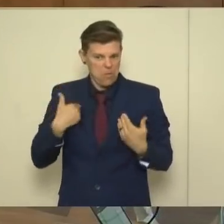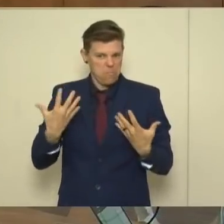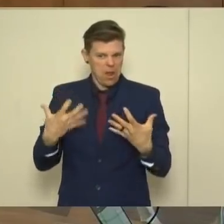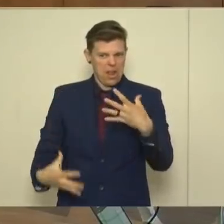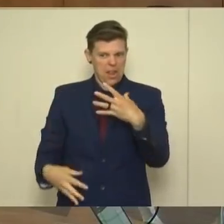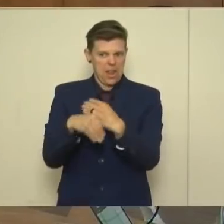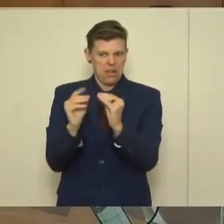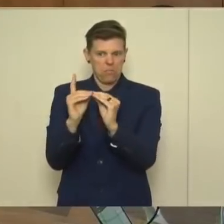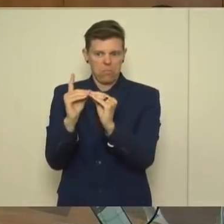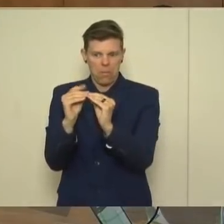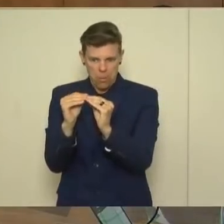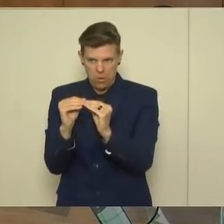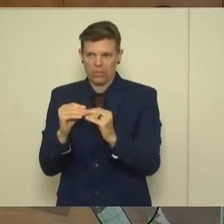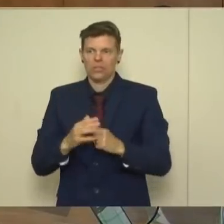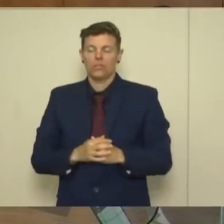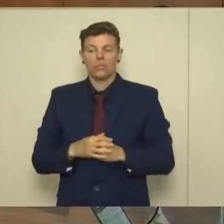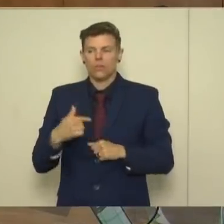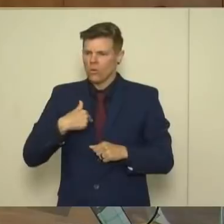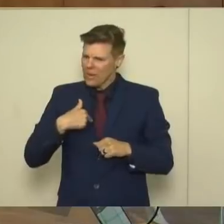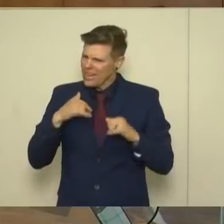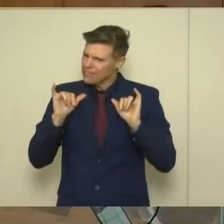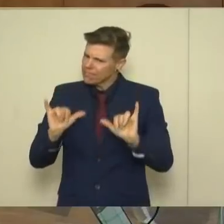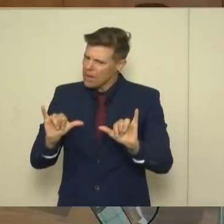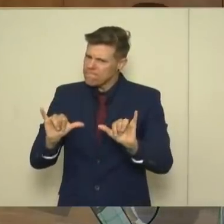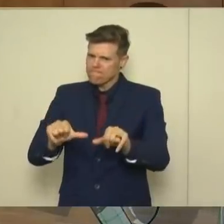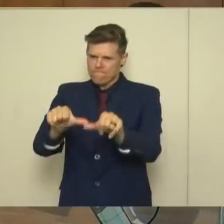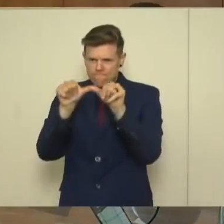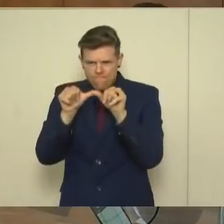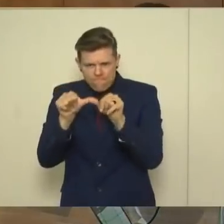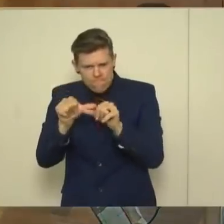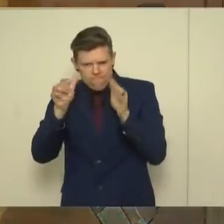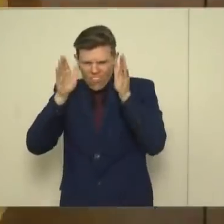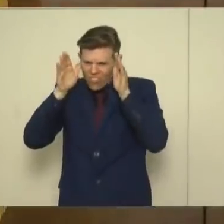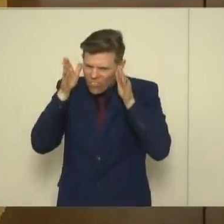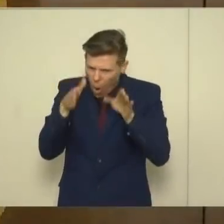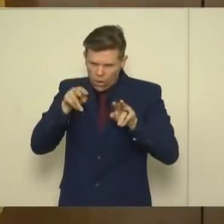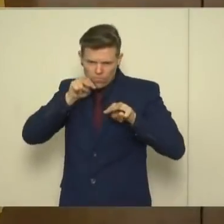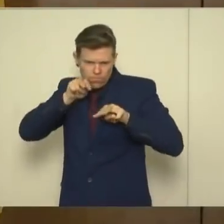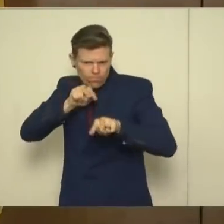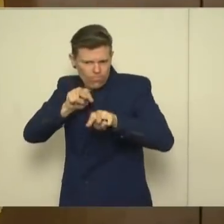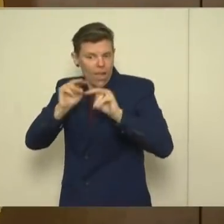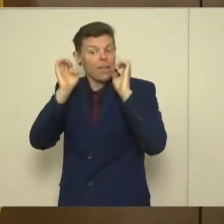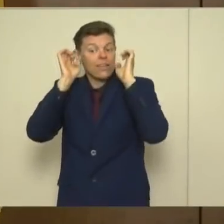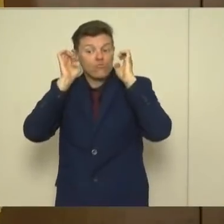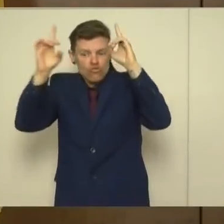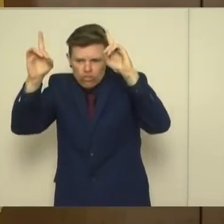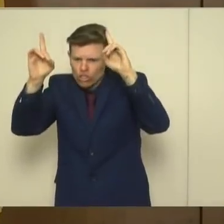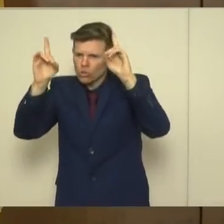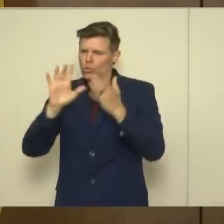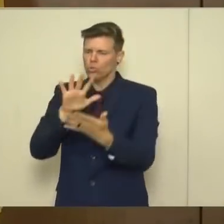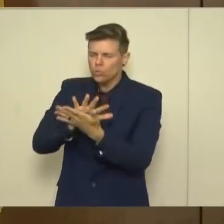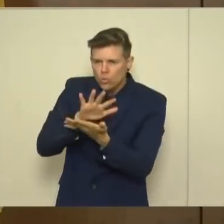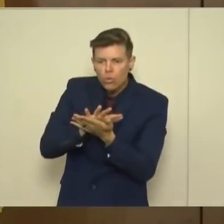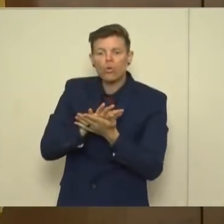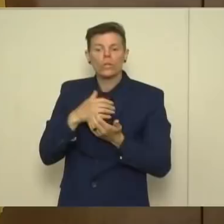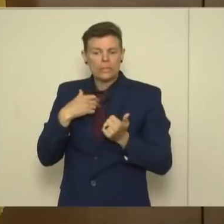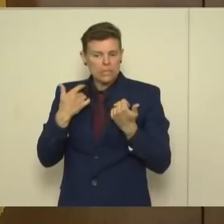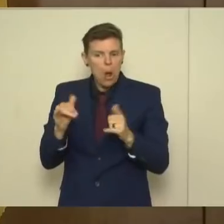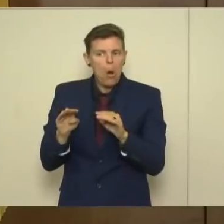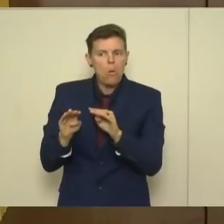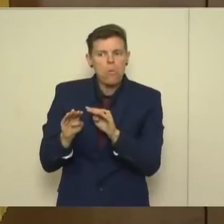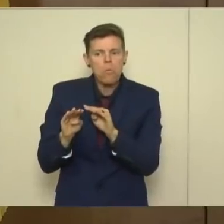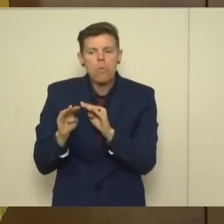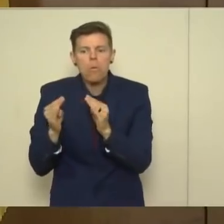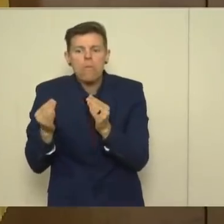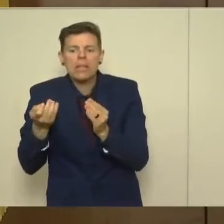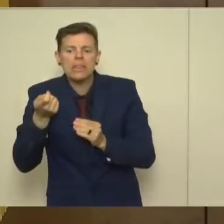continue to focus on education and we talk about introducing risk, that there is likely, for us to be able to